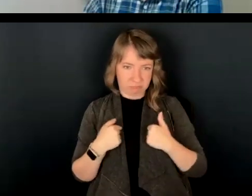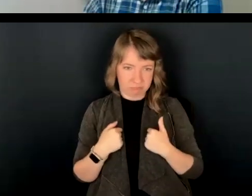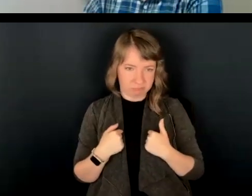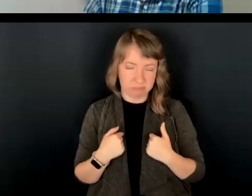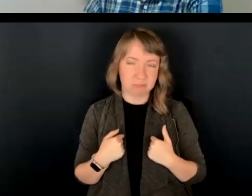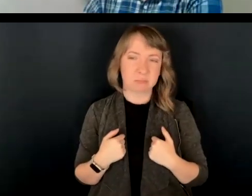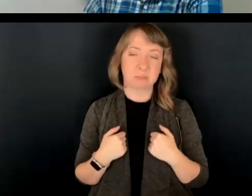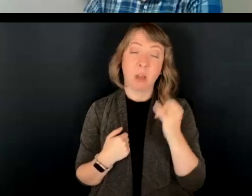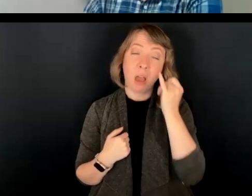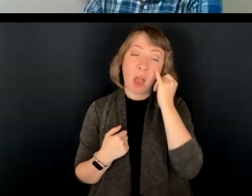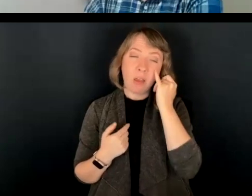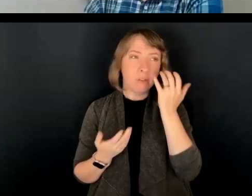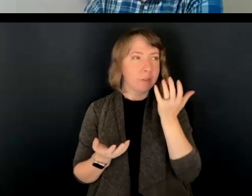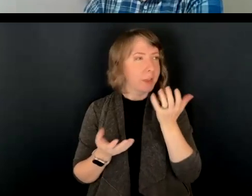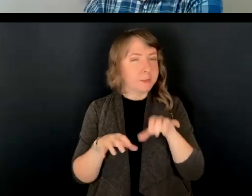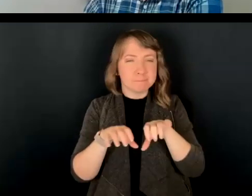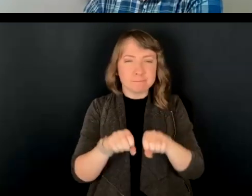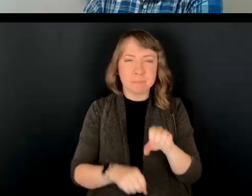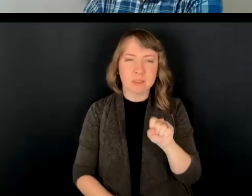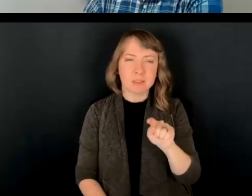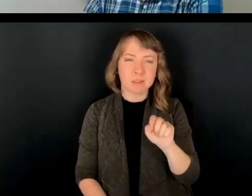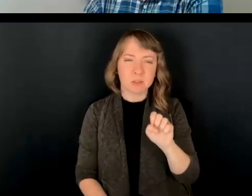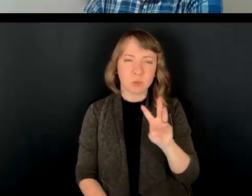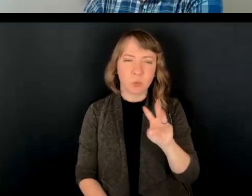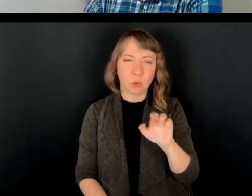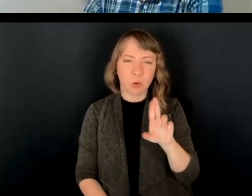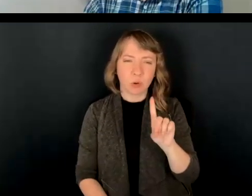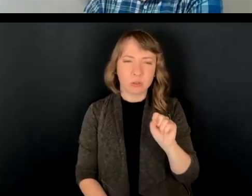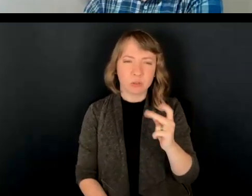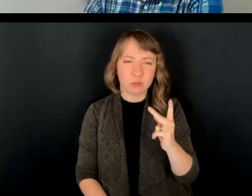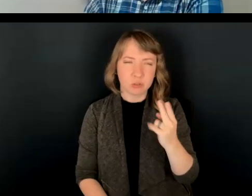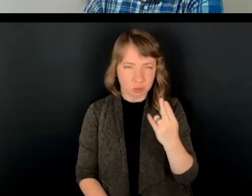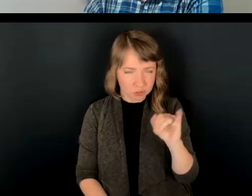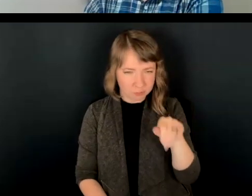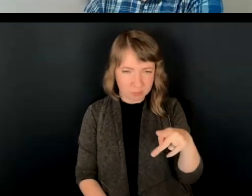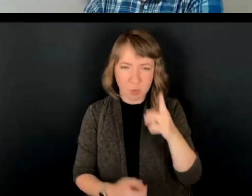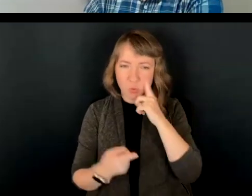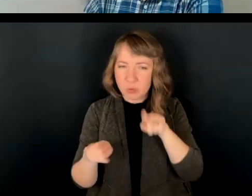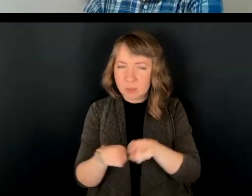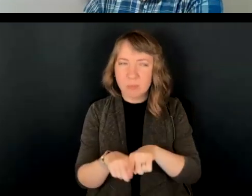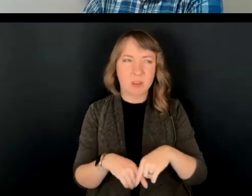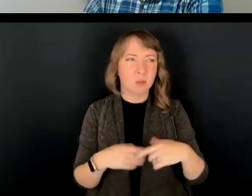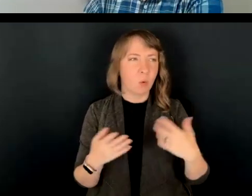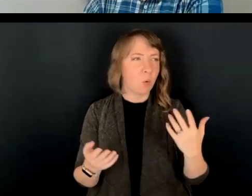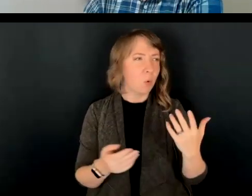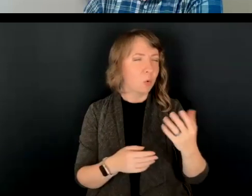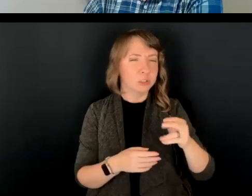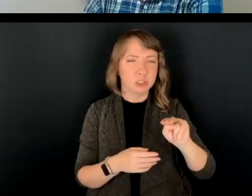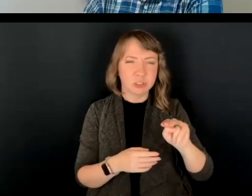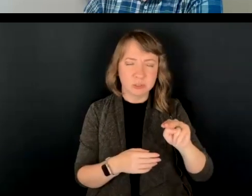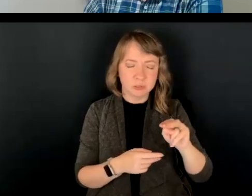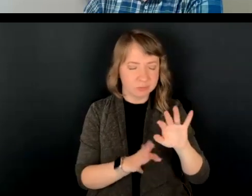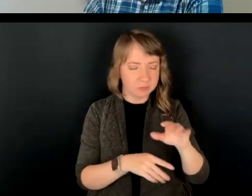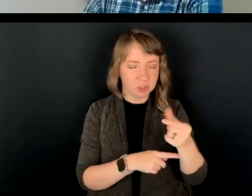a stewardship agreement or a good neighbor agreement with a state agency or the Nature Conservancy or someone,